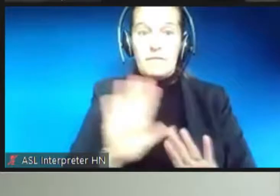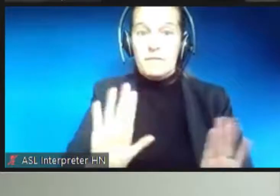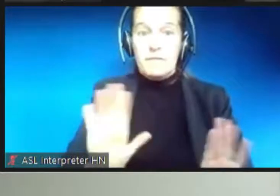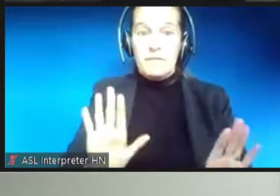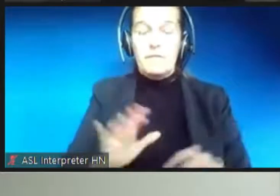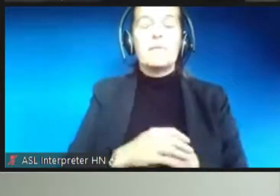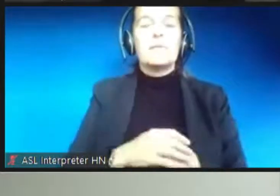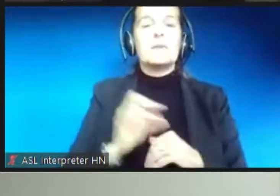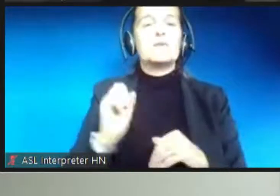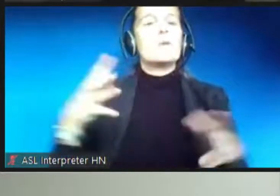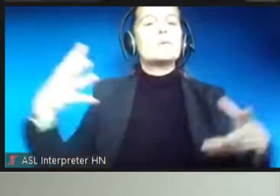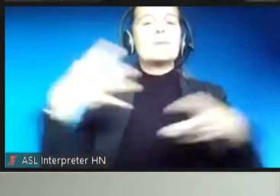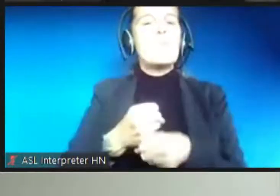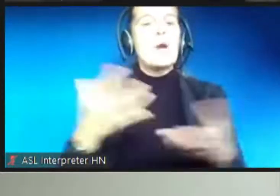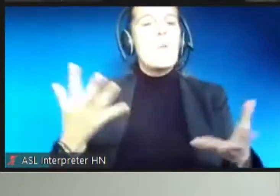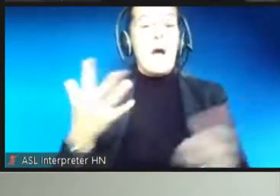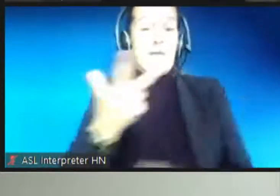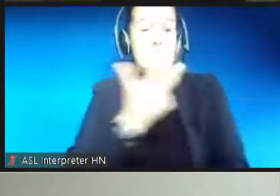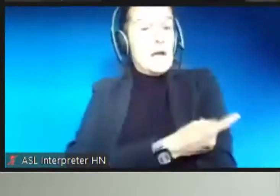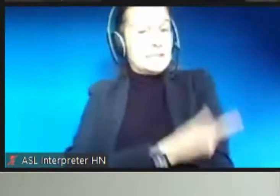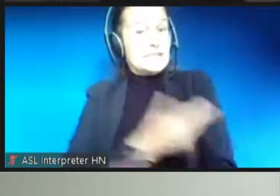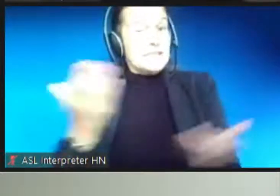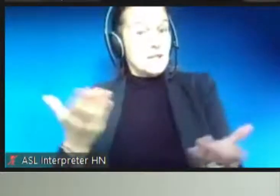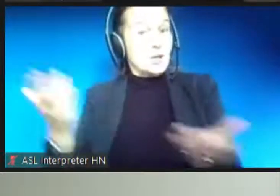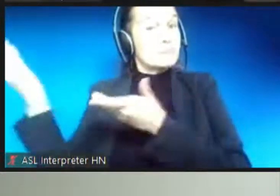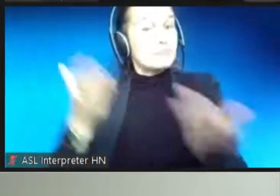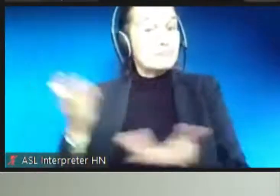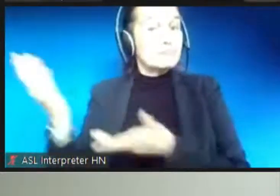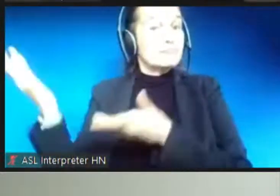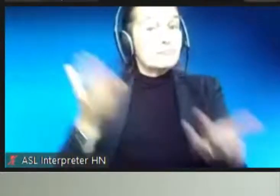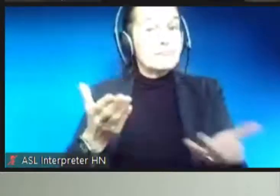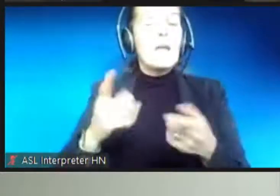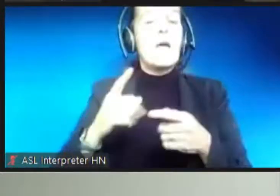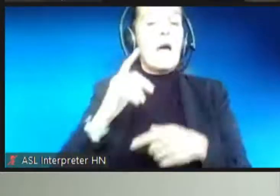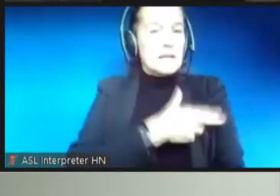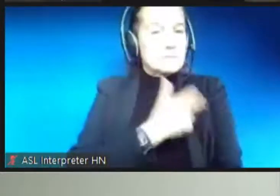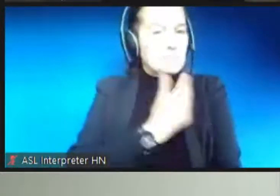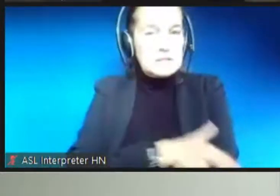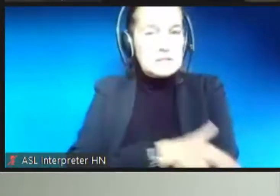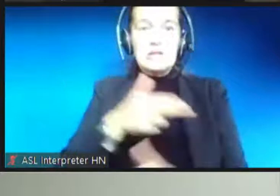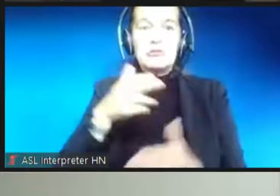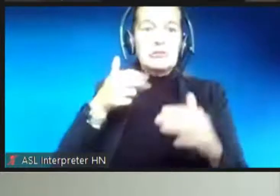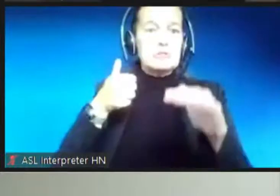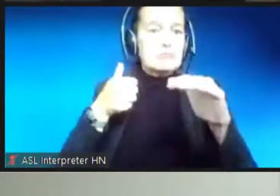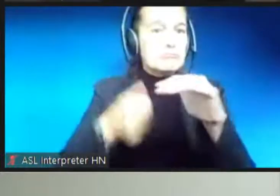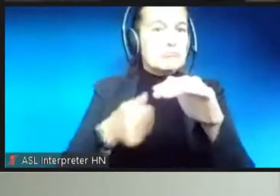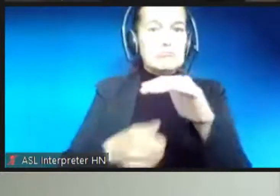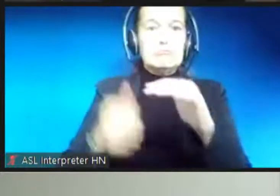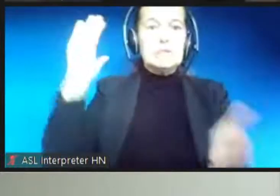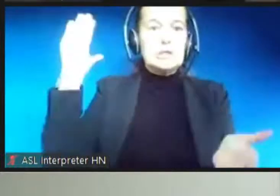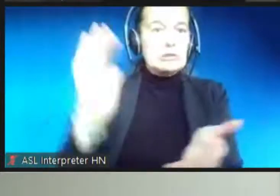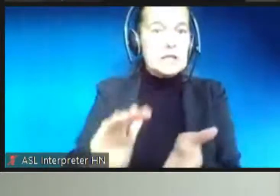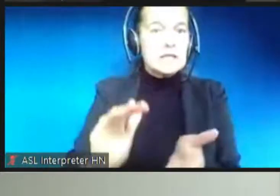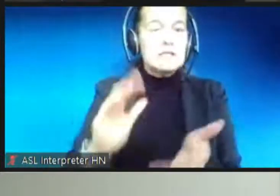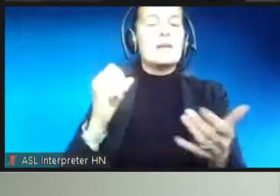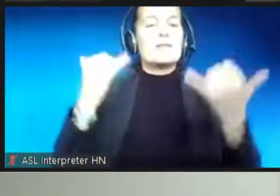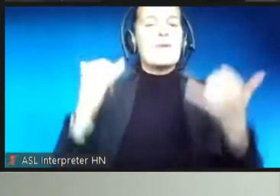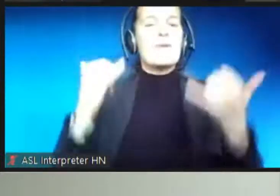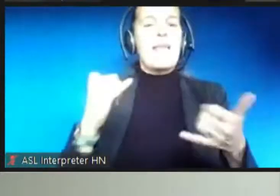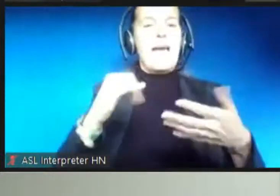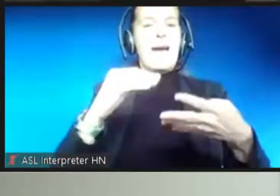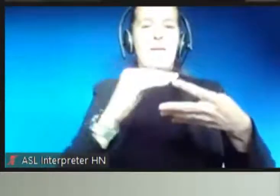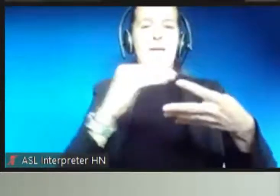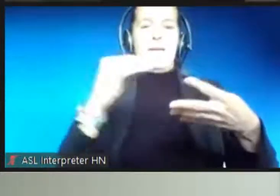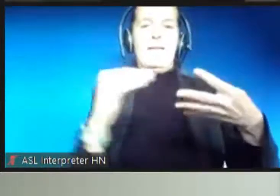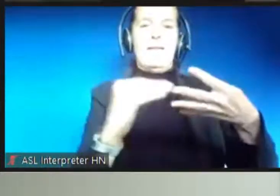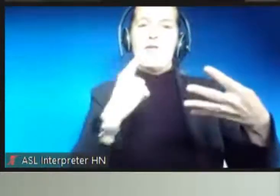here, but our cases and our hospitalizations have decreased. So we're now in the red. This